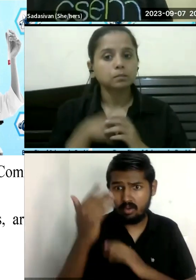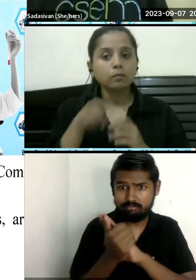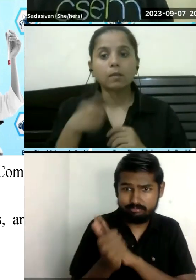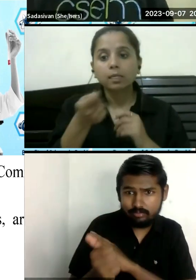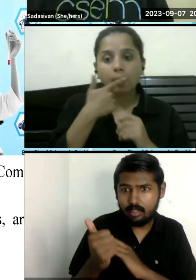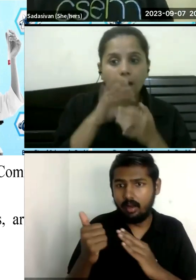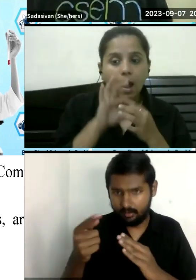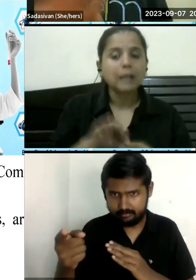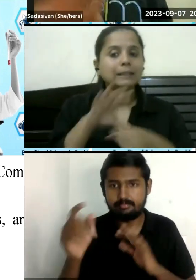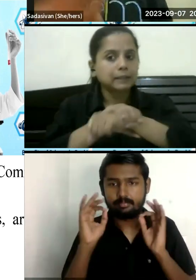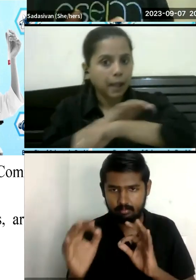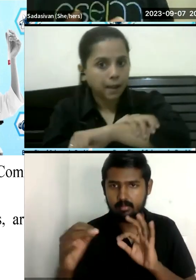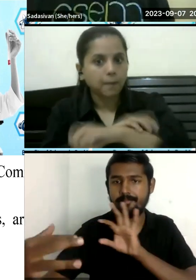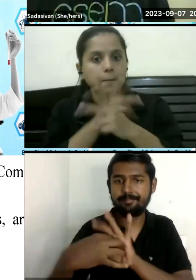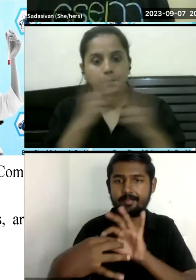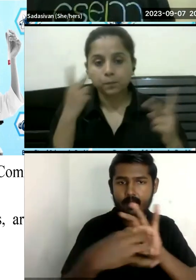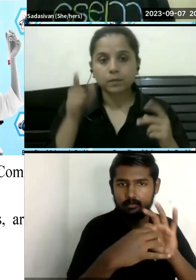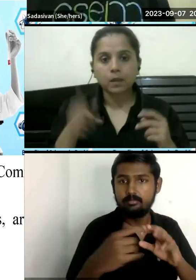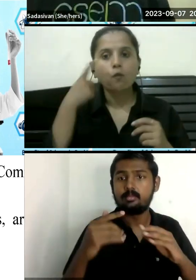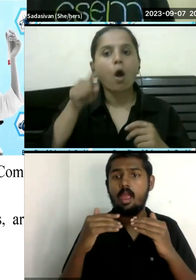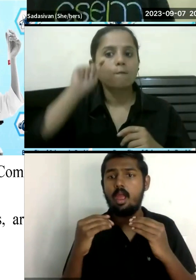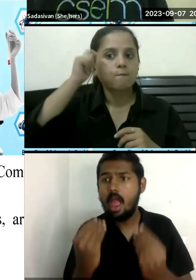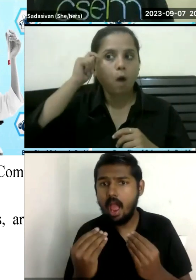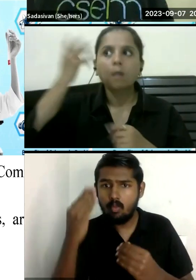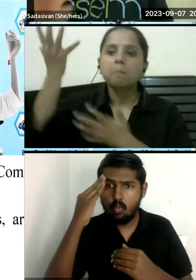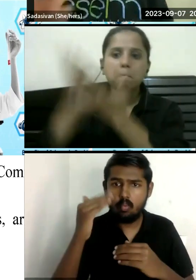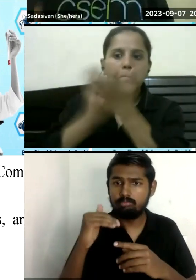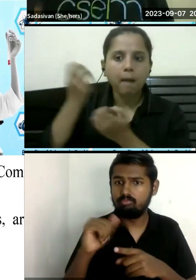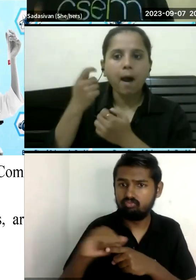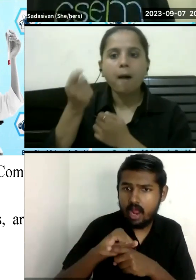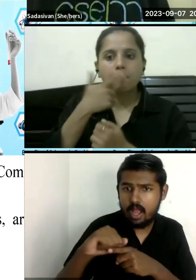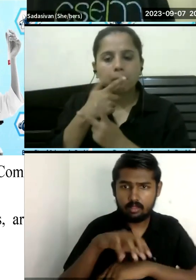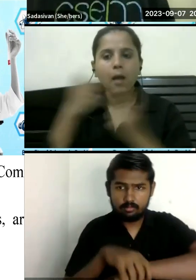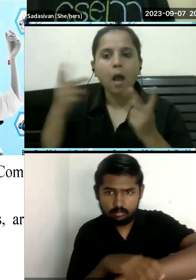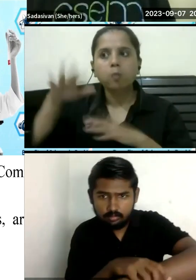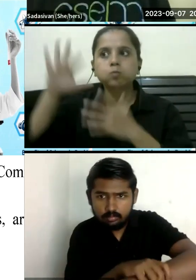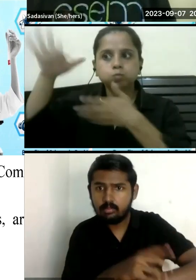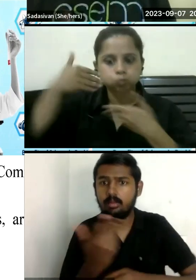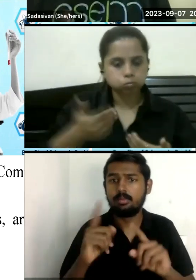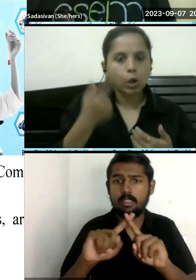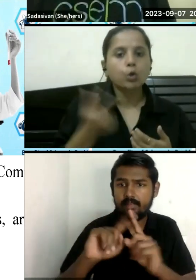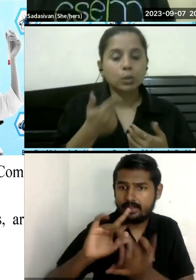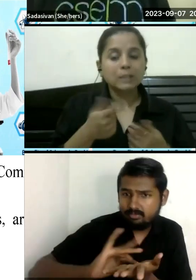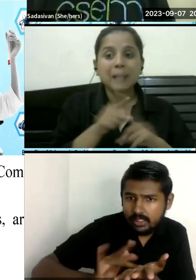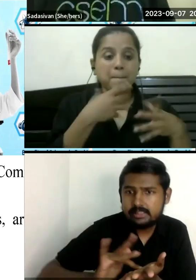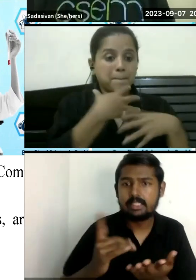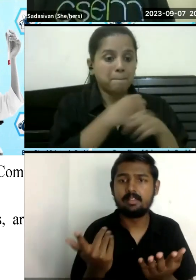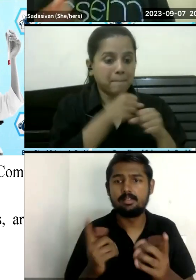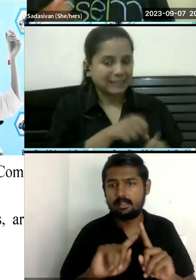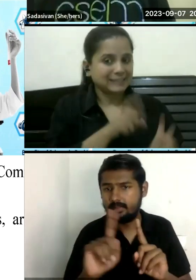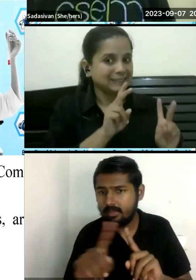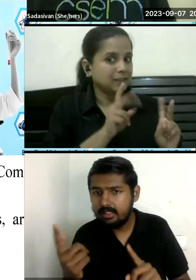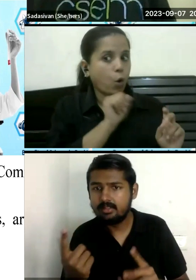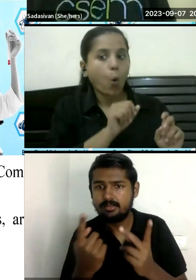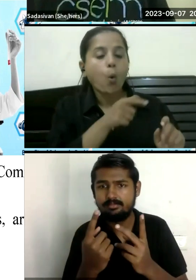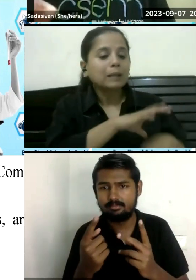therapies imported from abroad, and also developing the indigenous